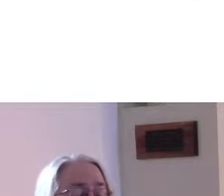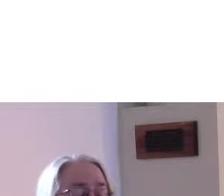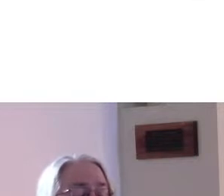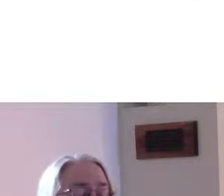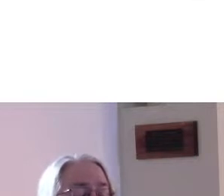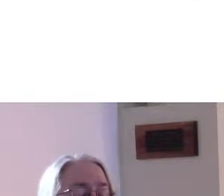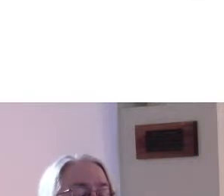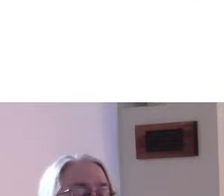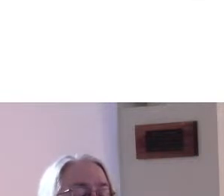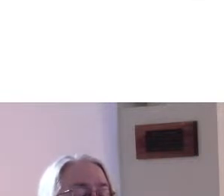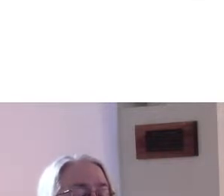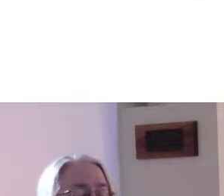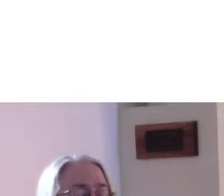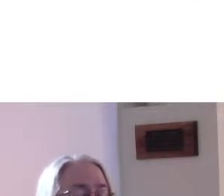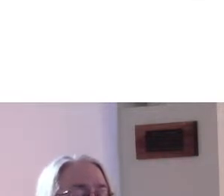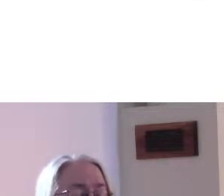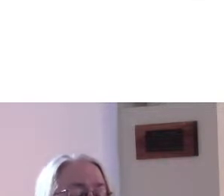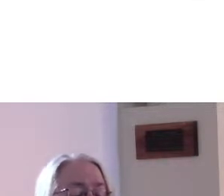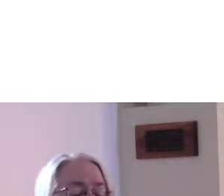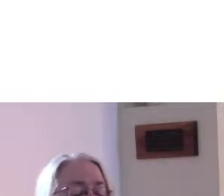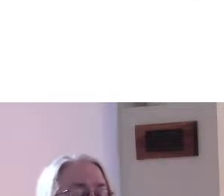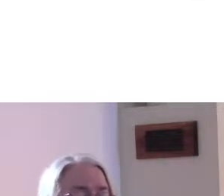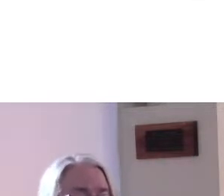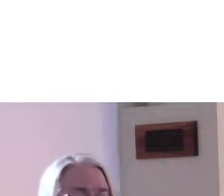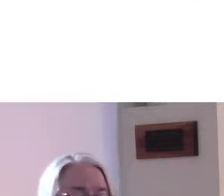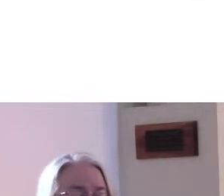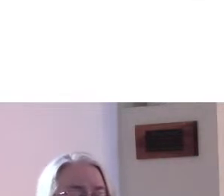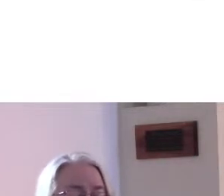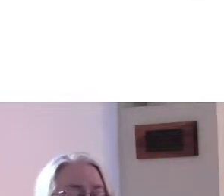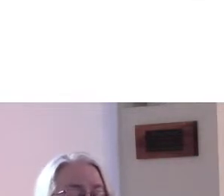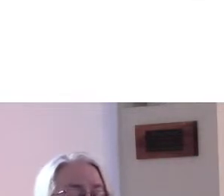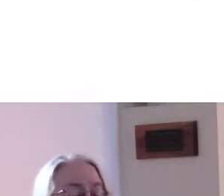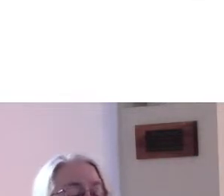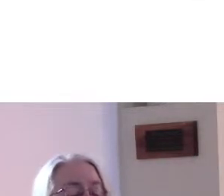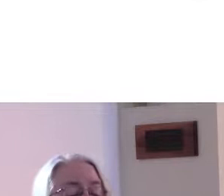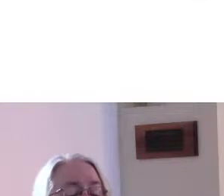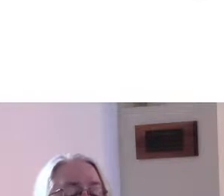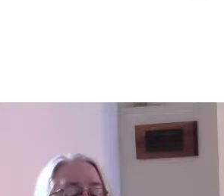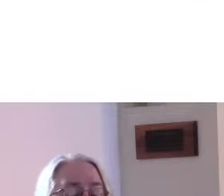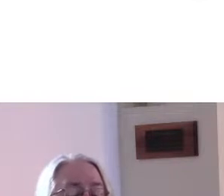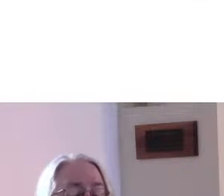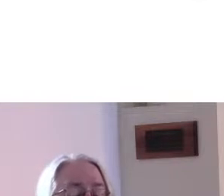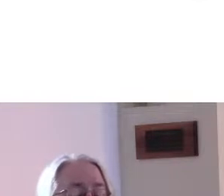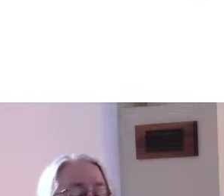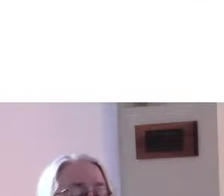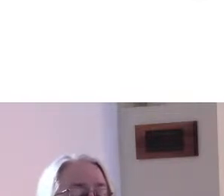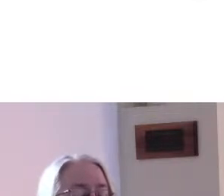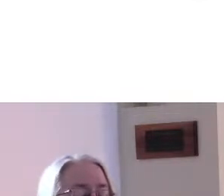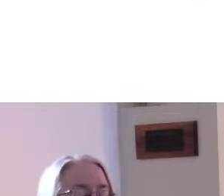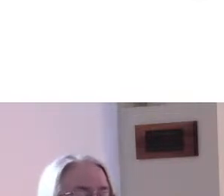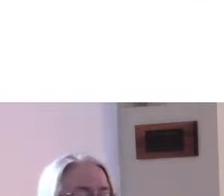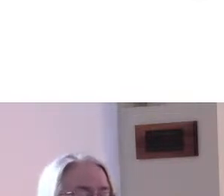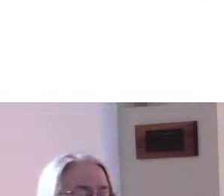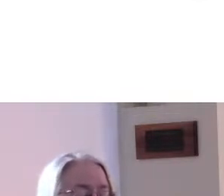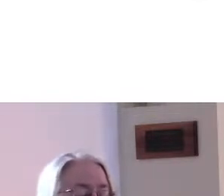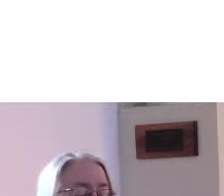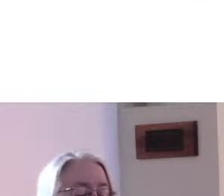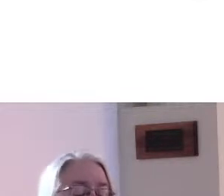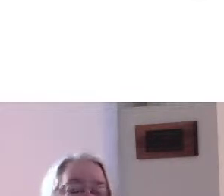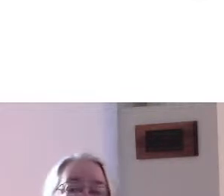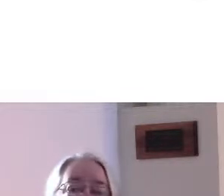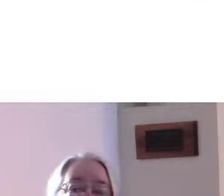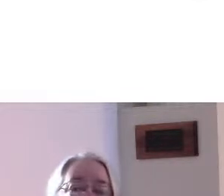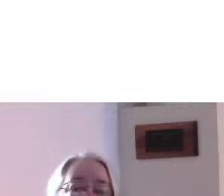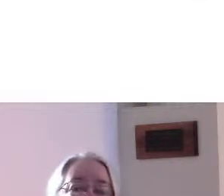beyond the old frontier, though the frightened fear that